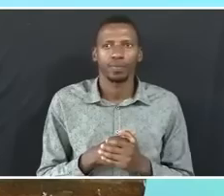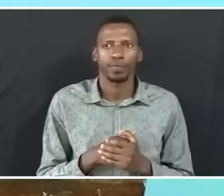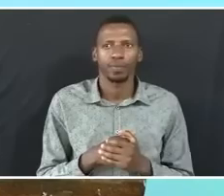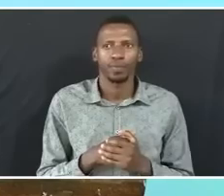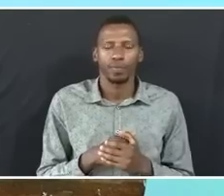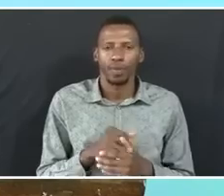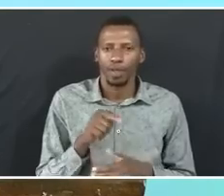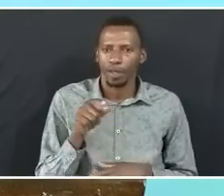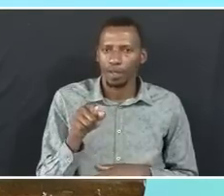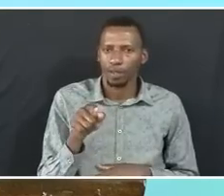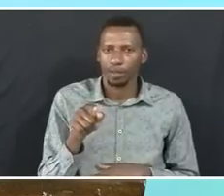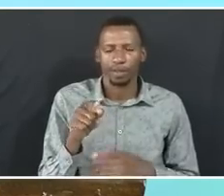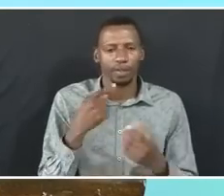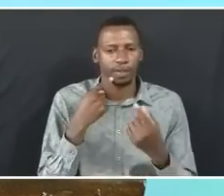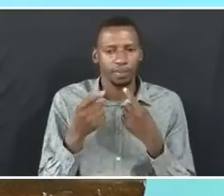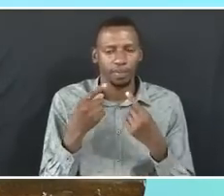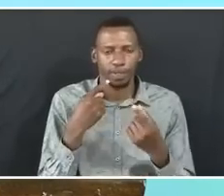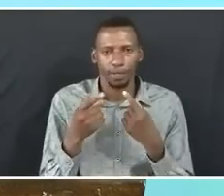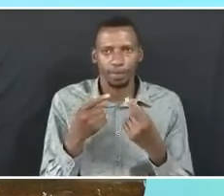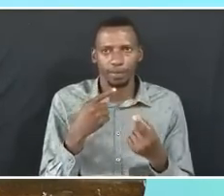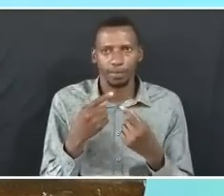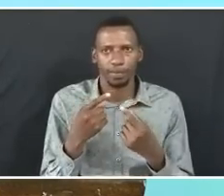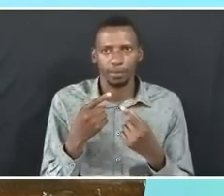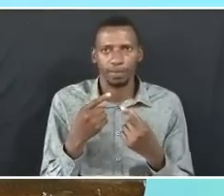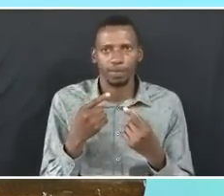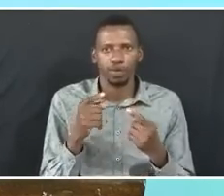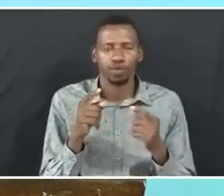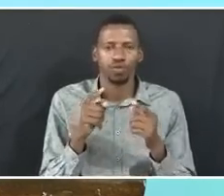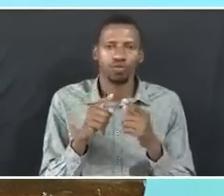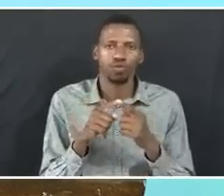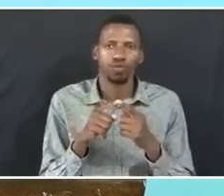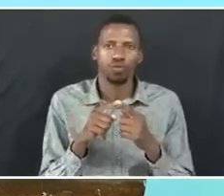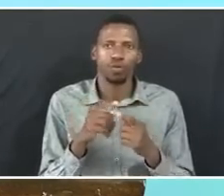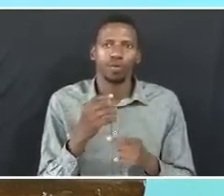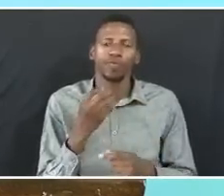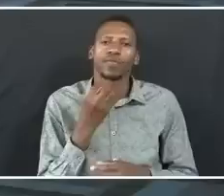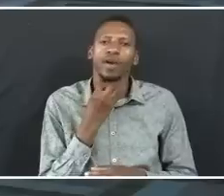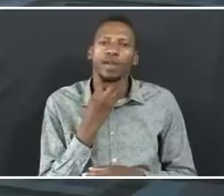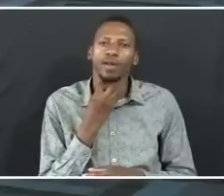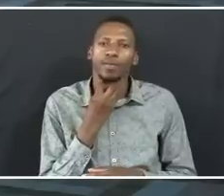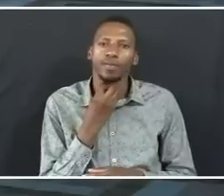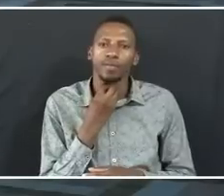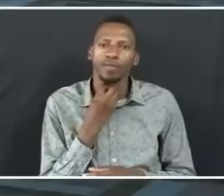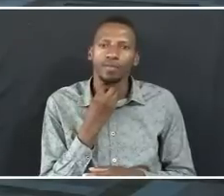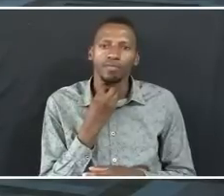It speaks to Adam's inadequacy,